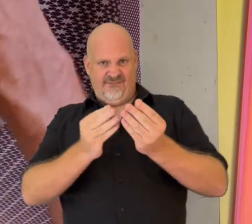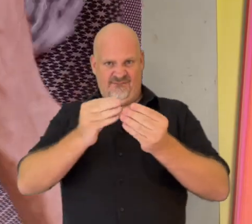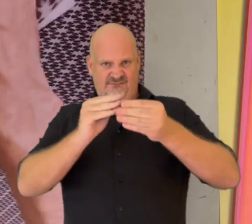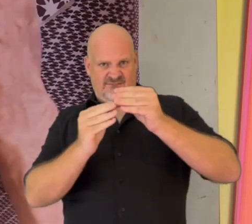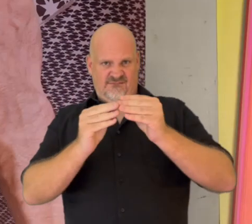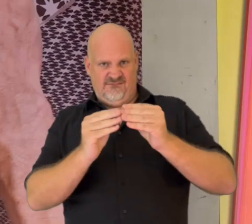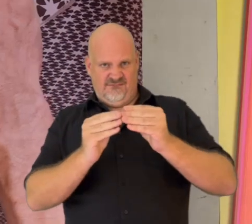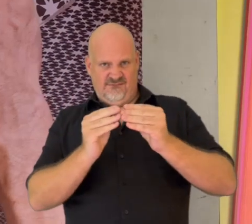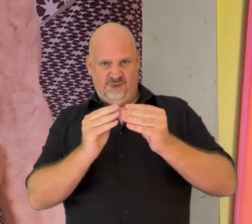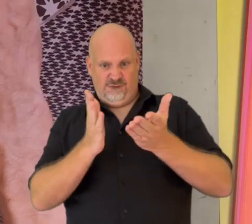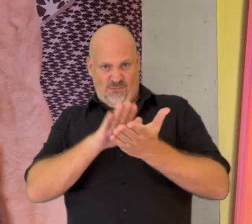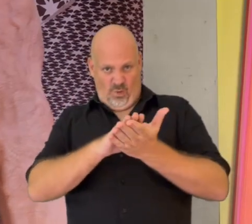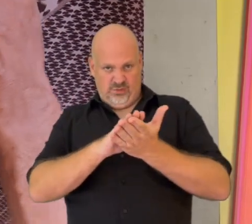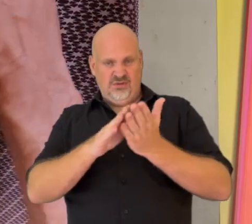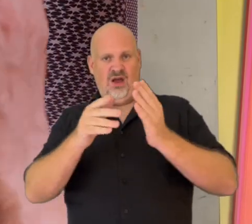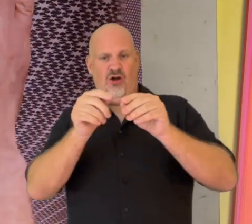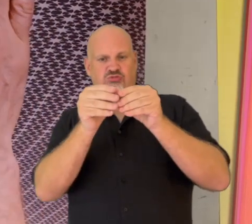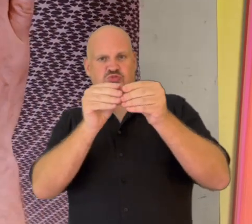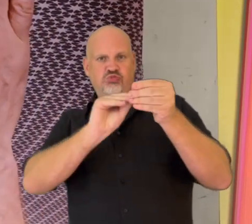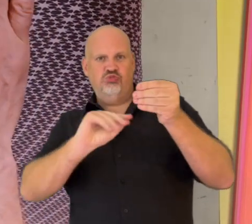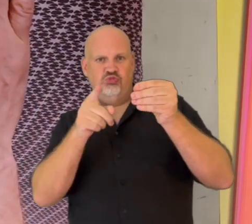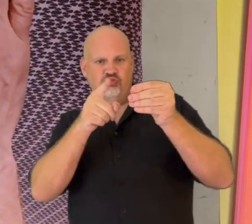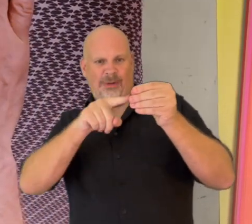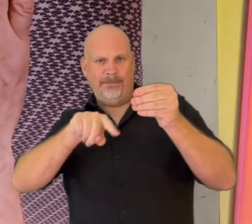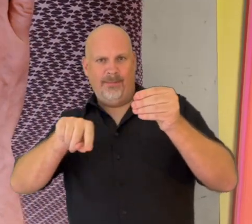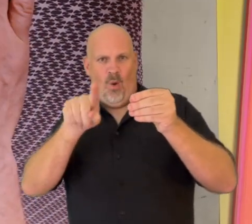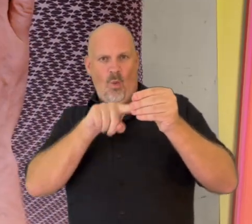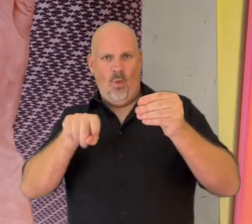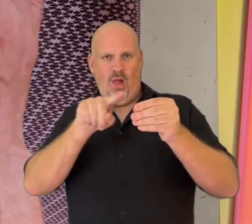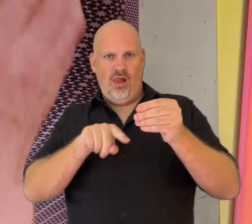and rip a hole